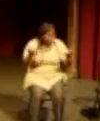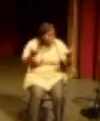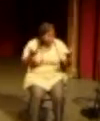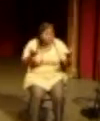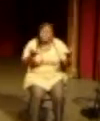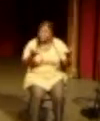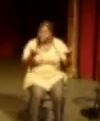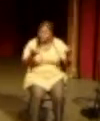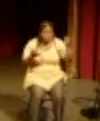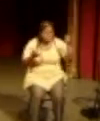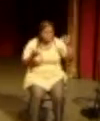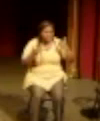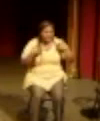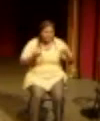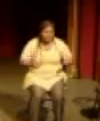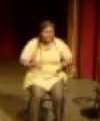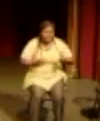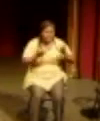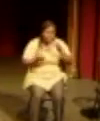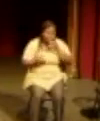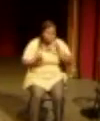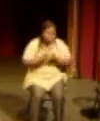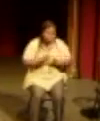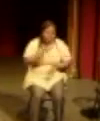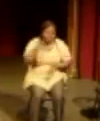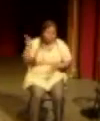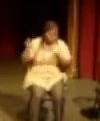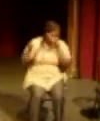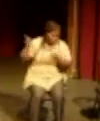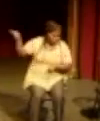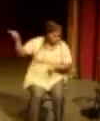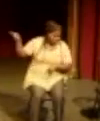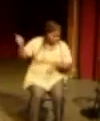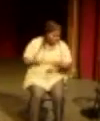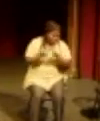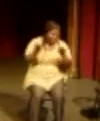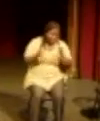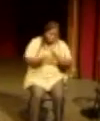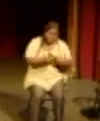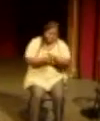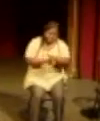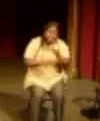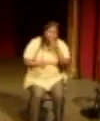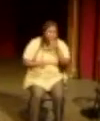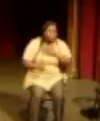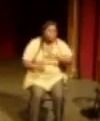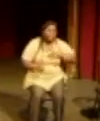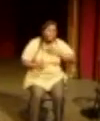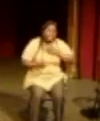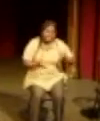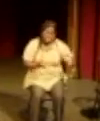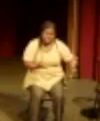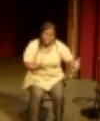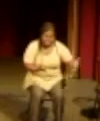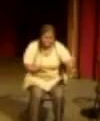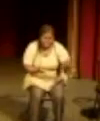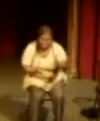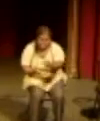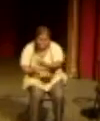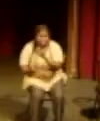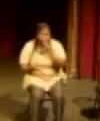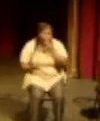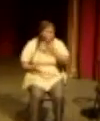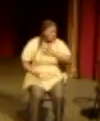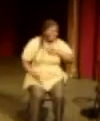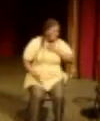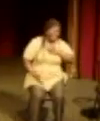as we really need next door. So take a big portion, take a big snack, and then take a